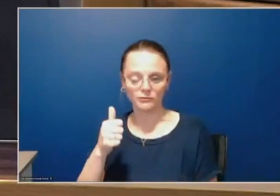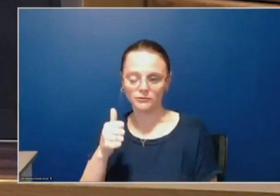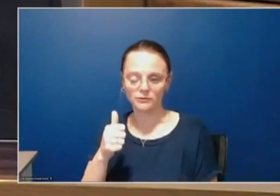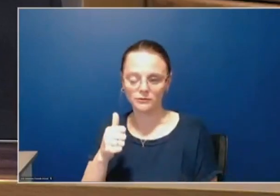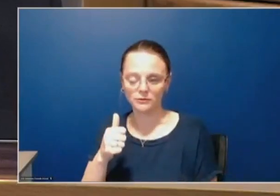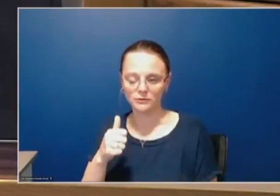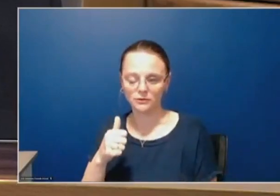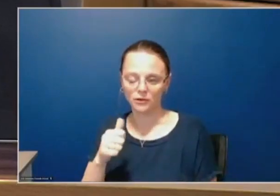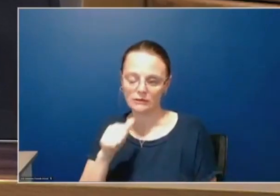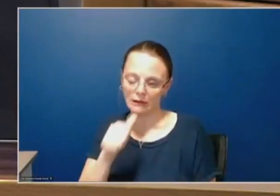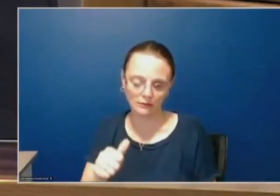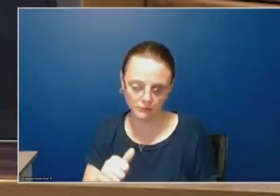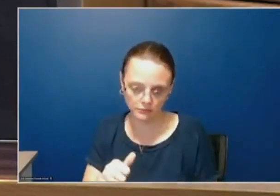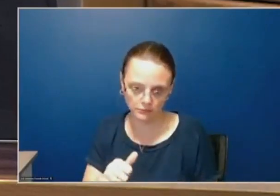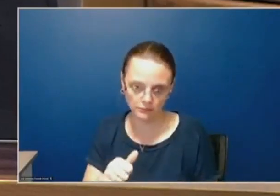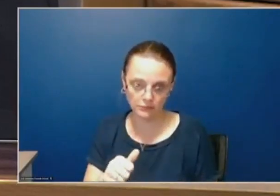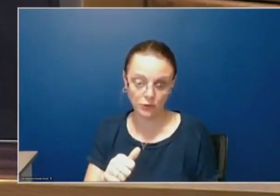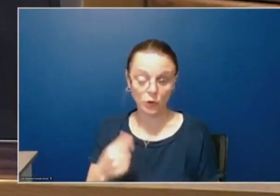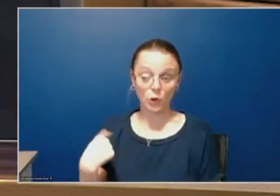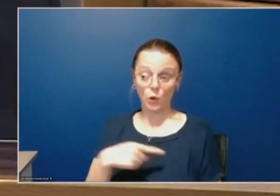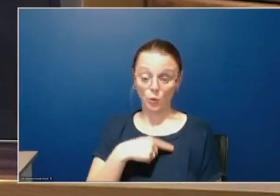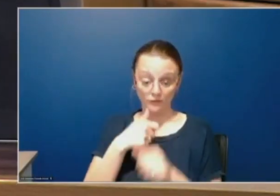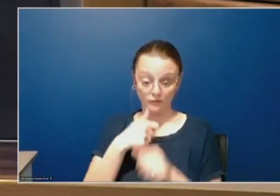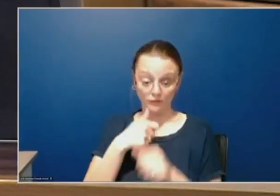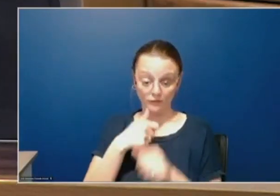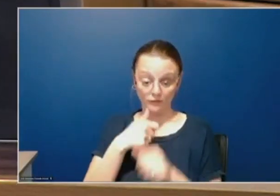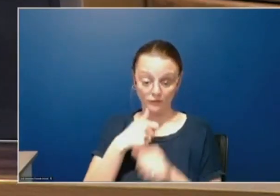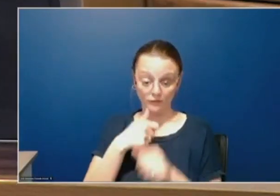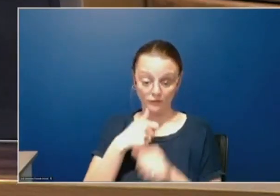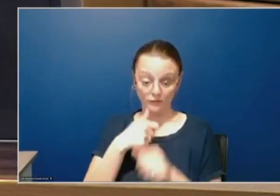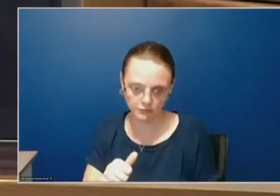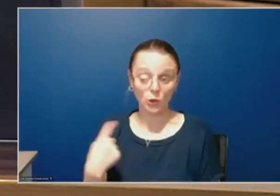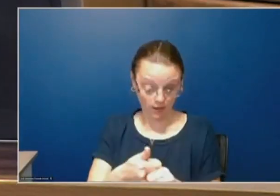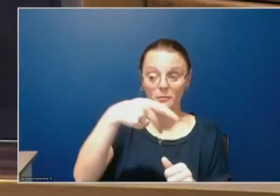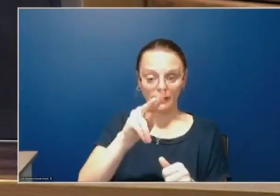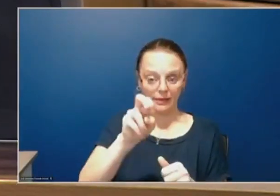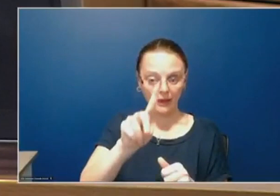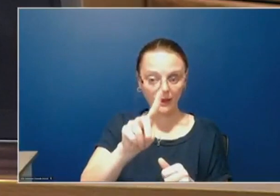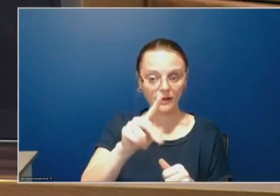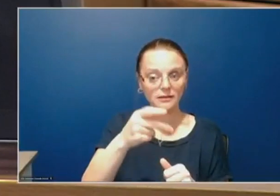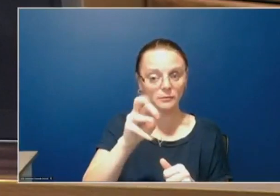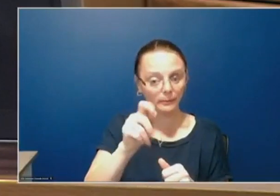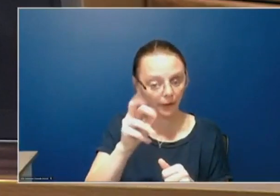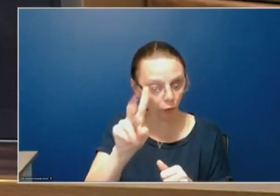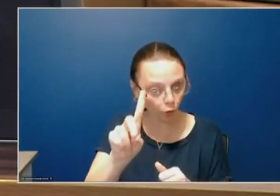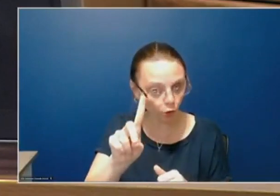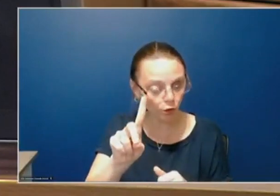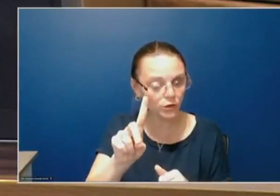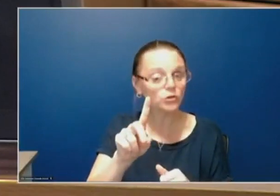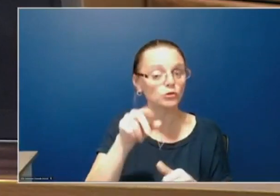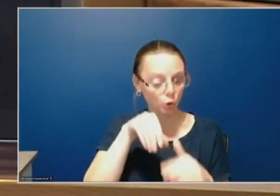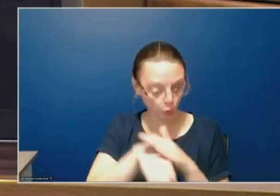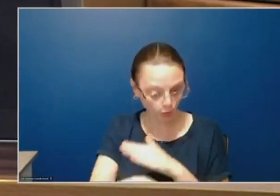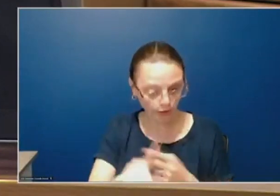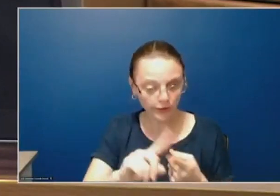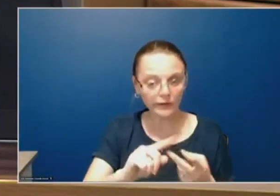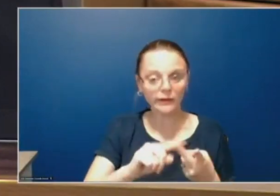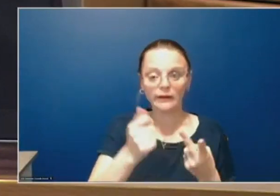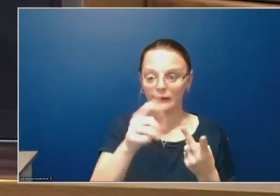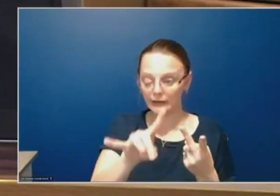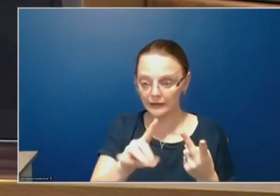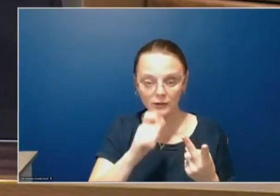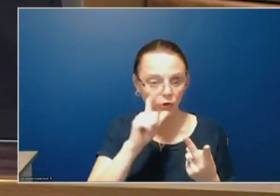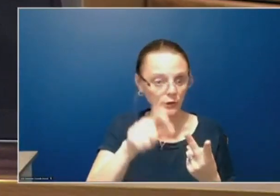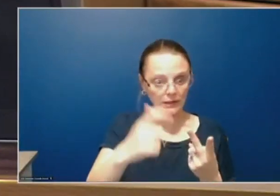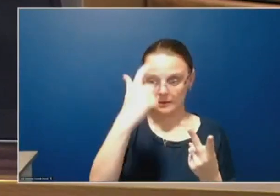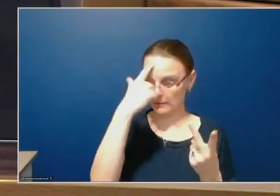something in Oregon that we're following. Planned Parenthood does it, the informed consent model. You go in, you can be 18 years old, you don't need a mental health